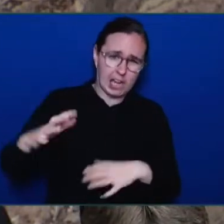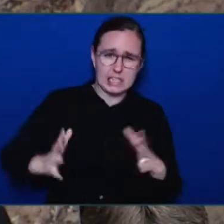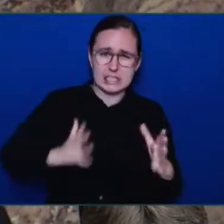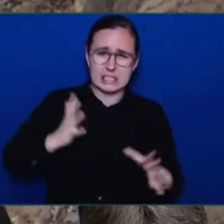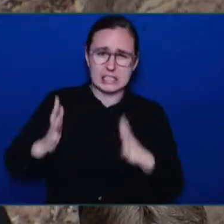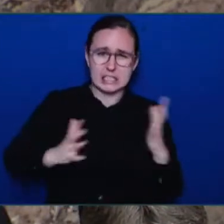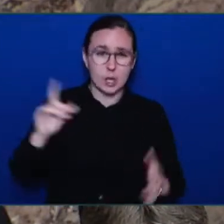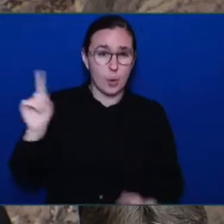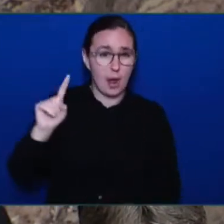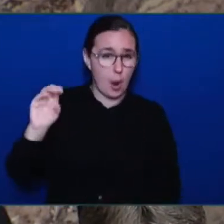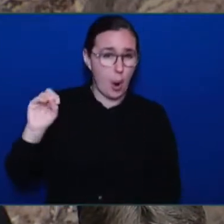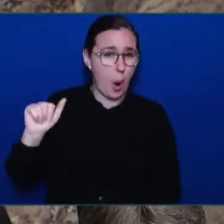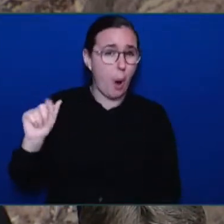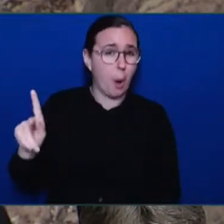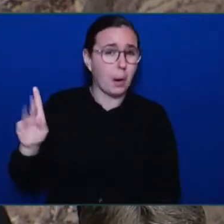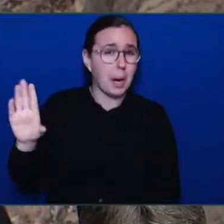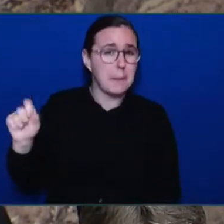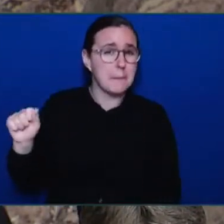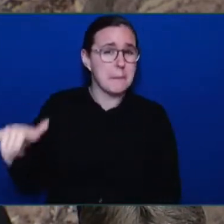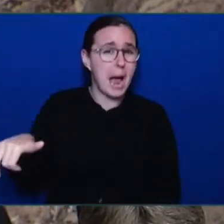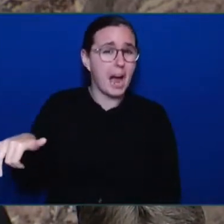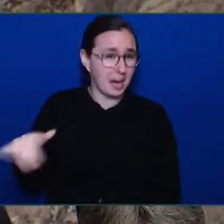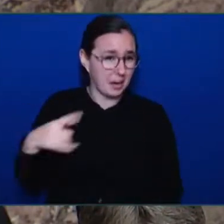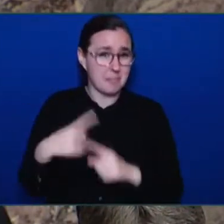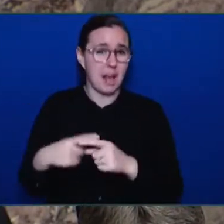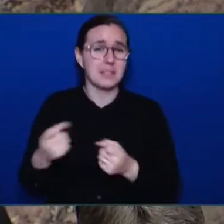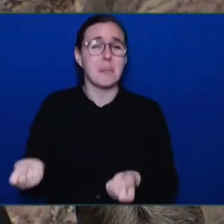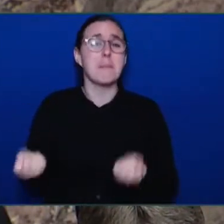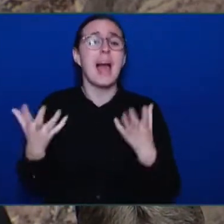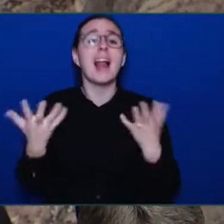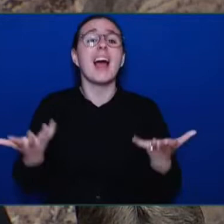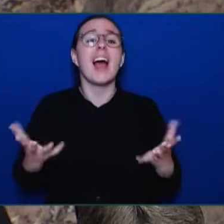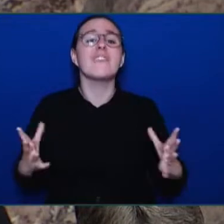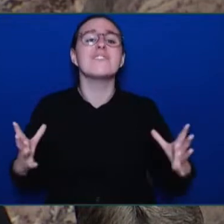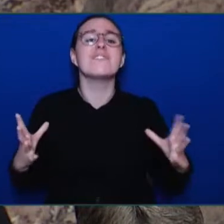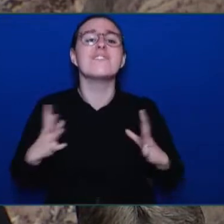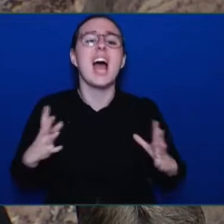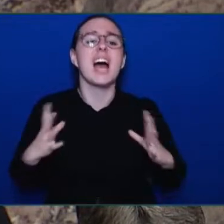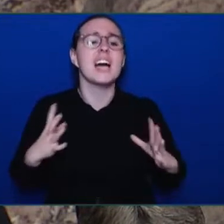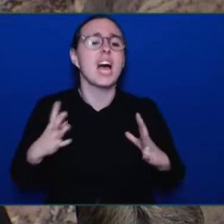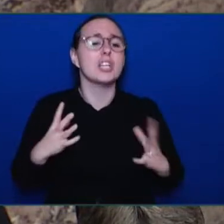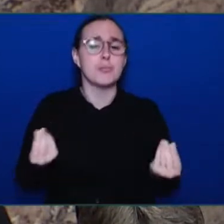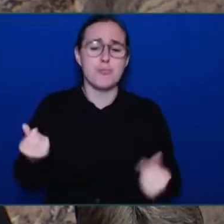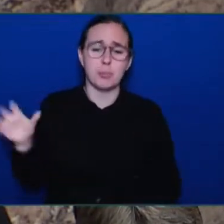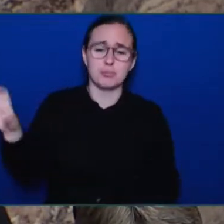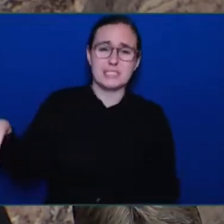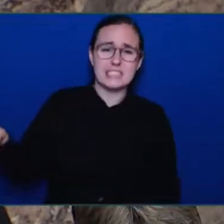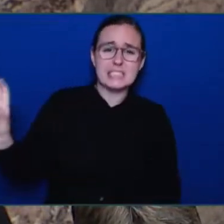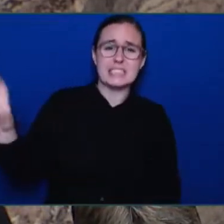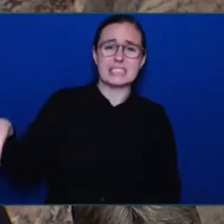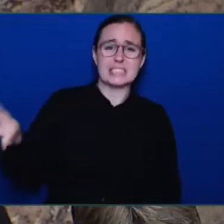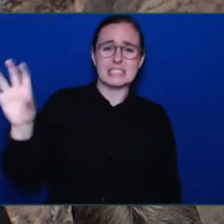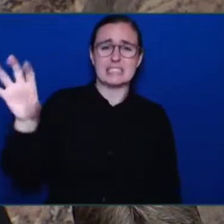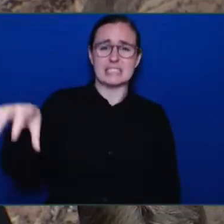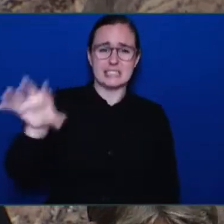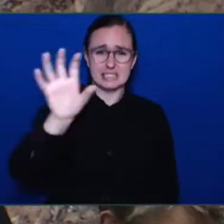tainted Premier can come up to my riding and they can see what I've done with my own bare hands to help with the affordability crisis.